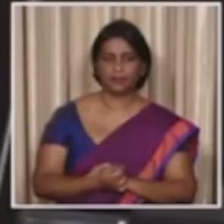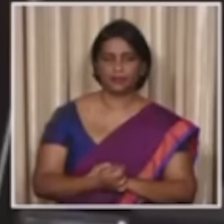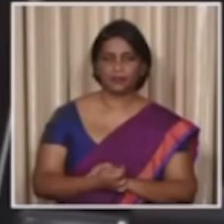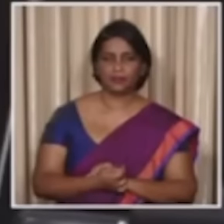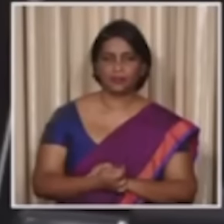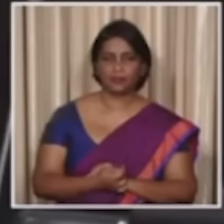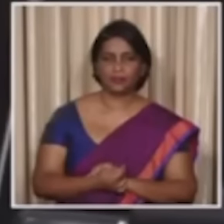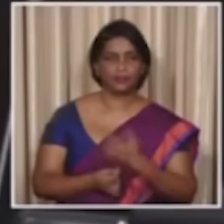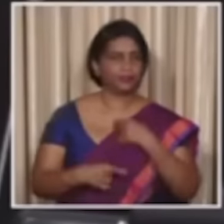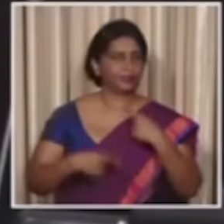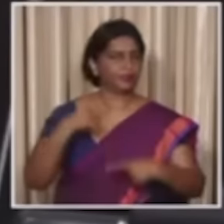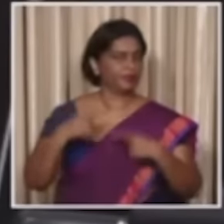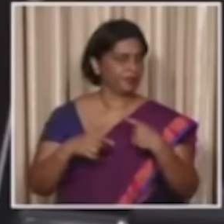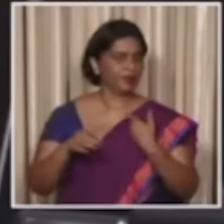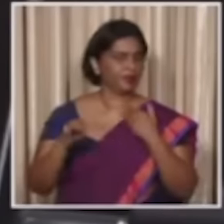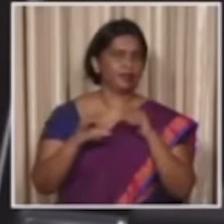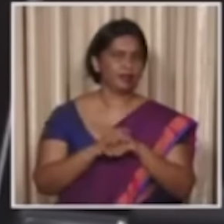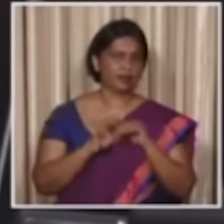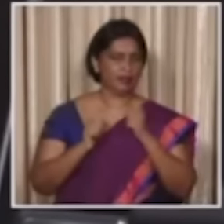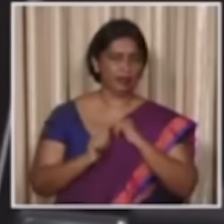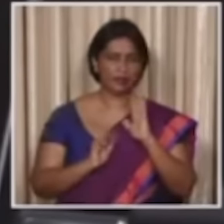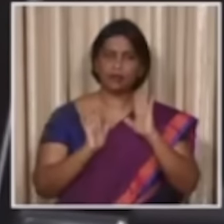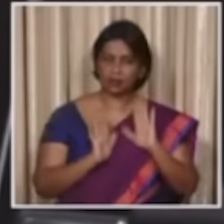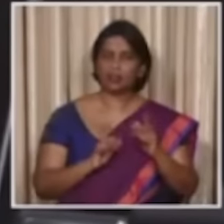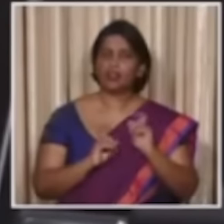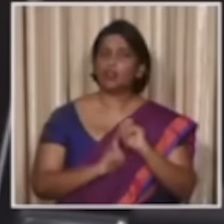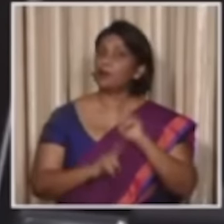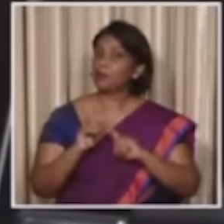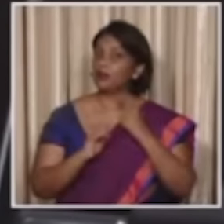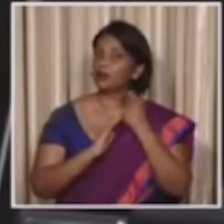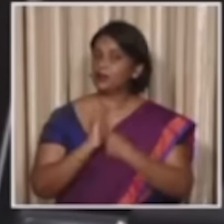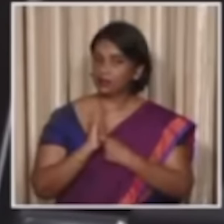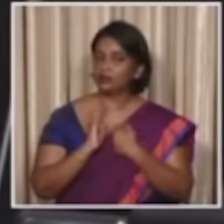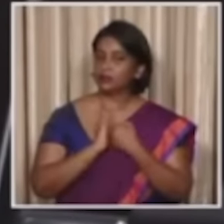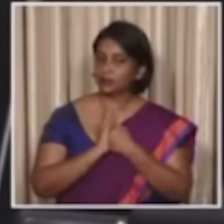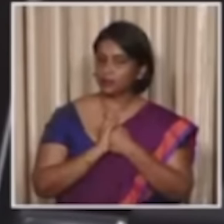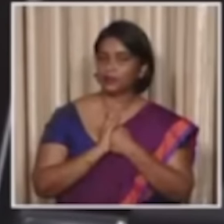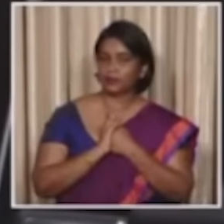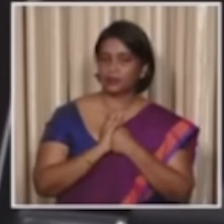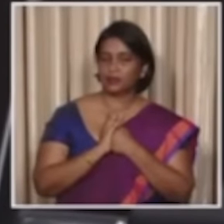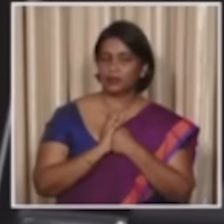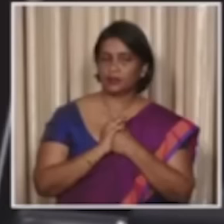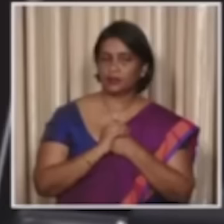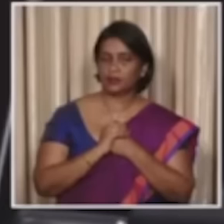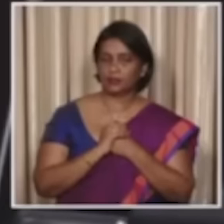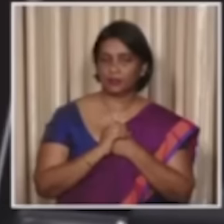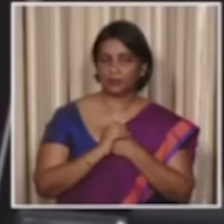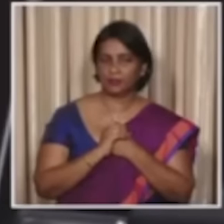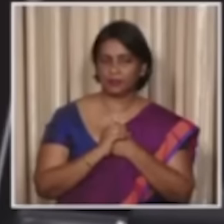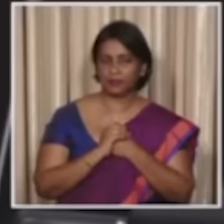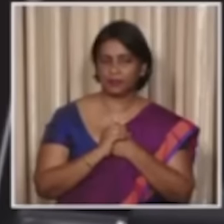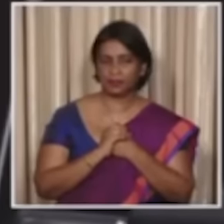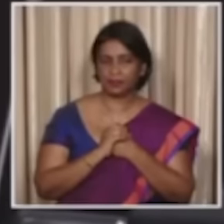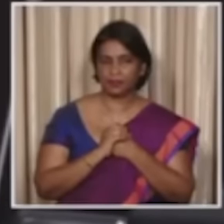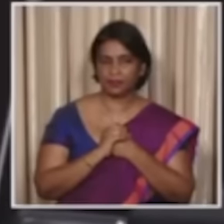any argument, but we'll have to follow the parliamentary tradition and conventions. Now, in fact, that is a